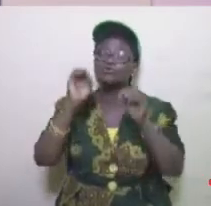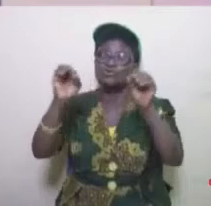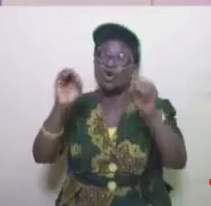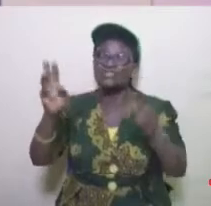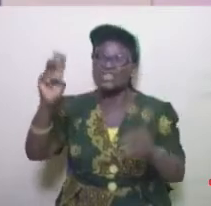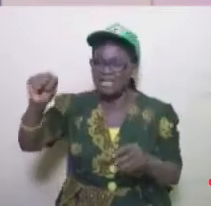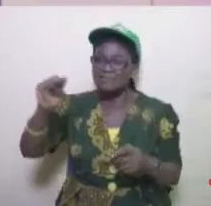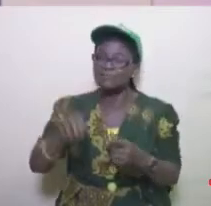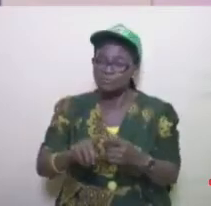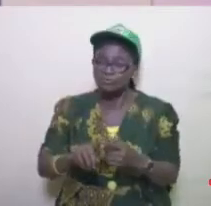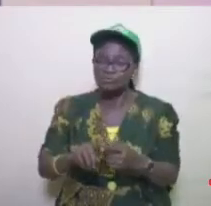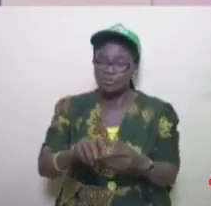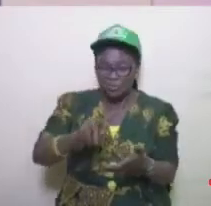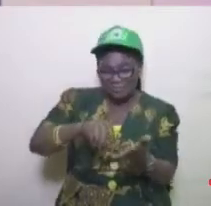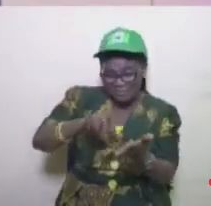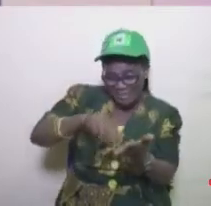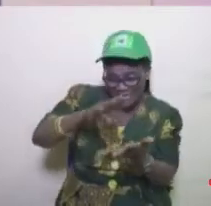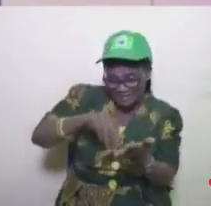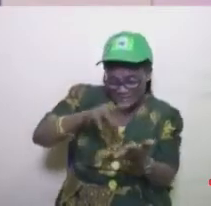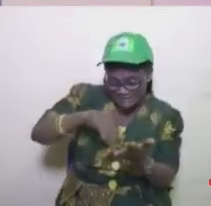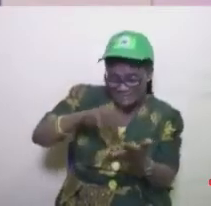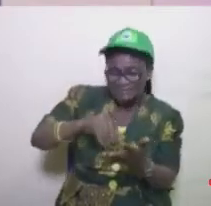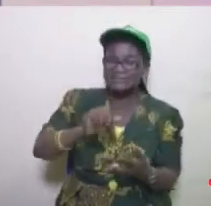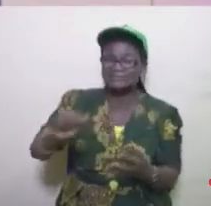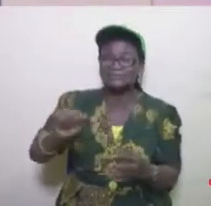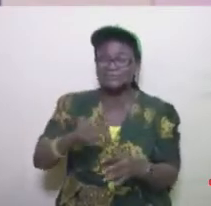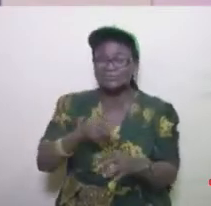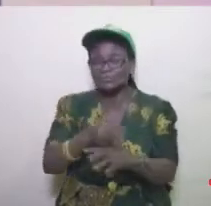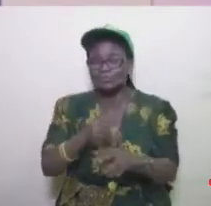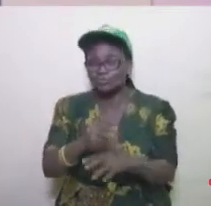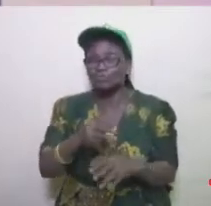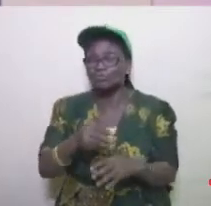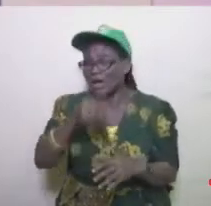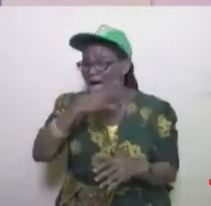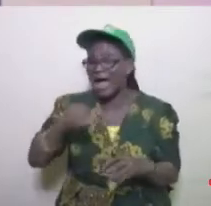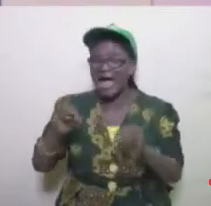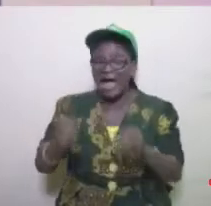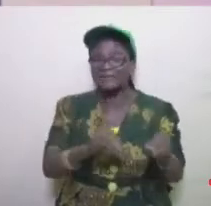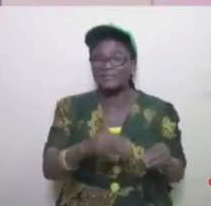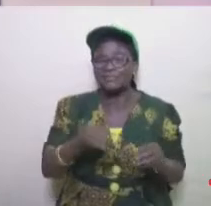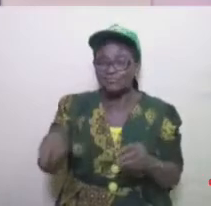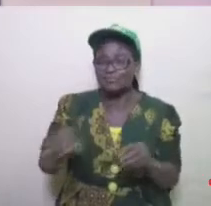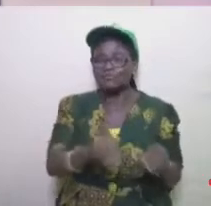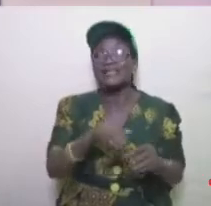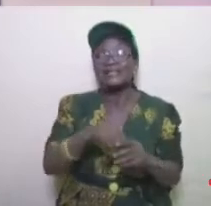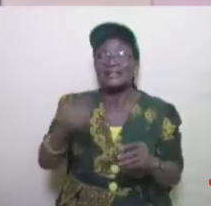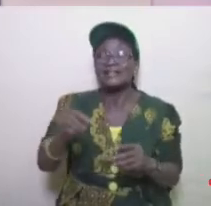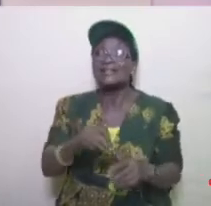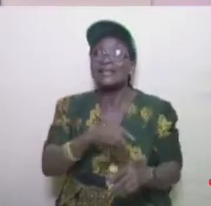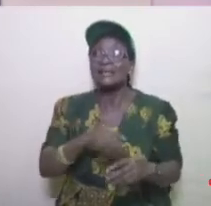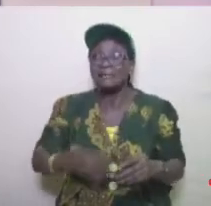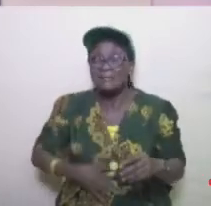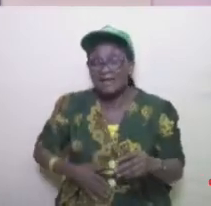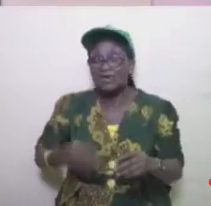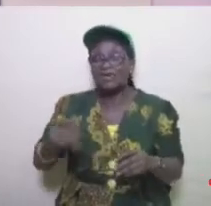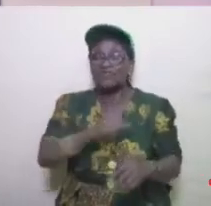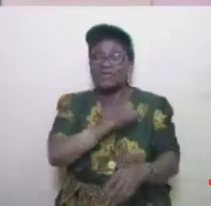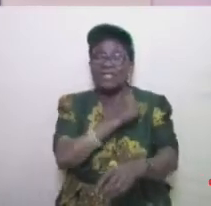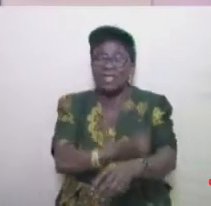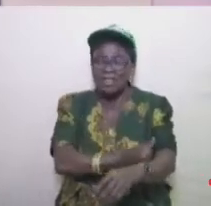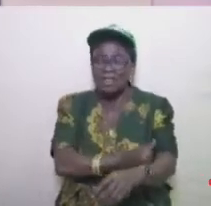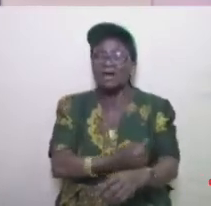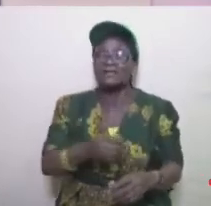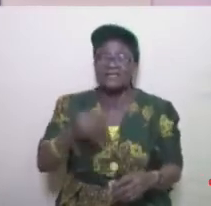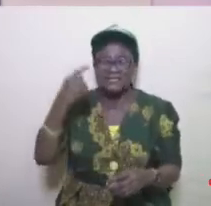pregnant animal? Because he has a fellowship. You see, the secret of